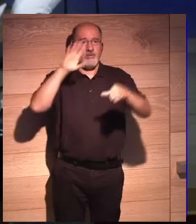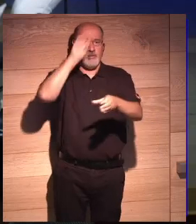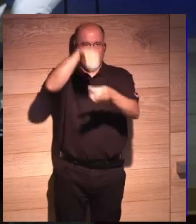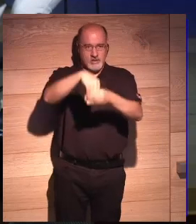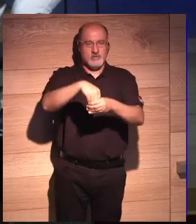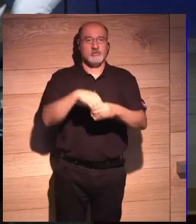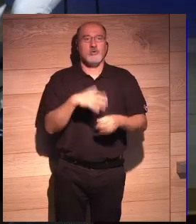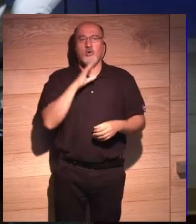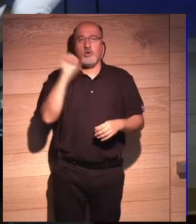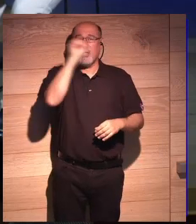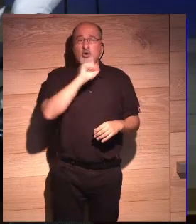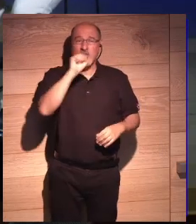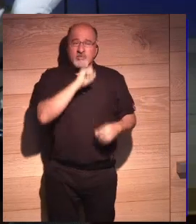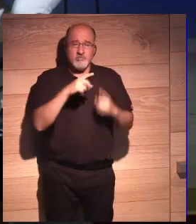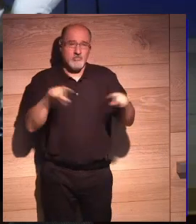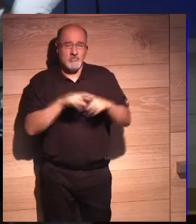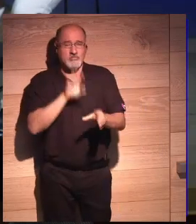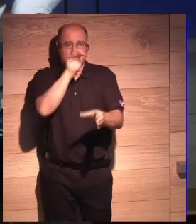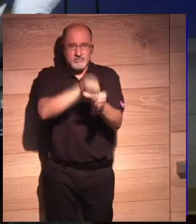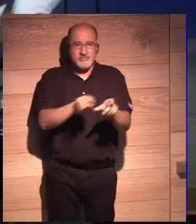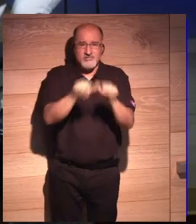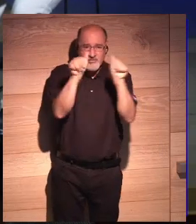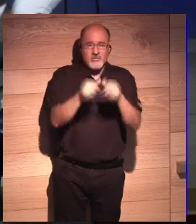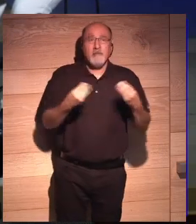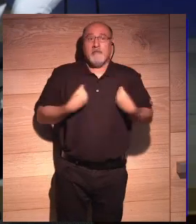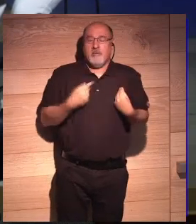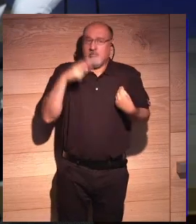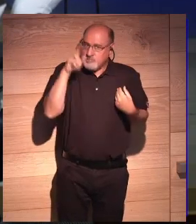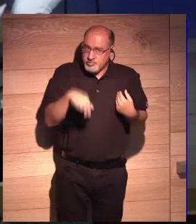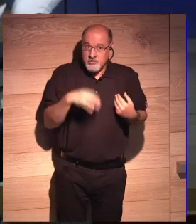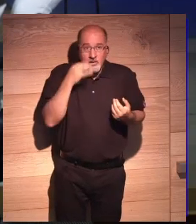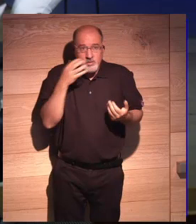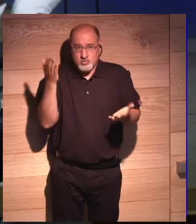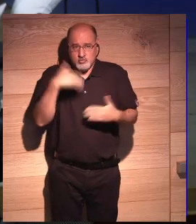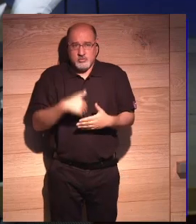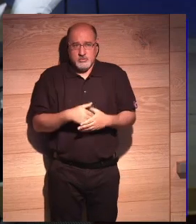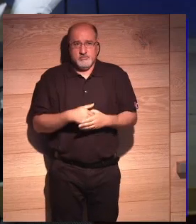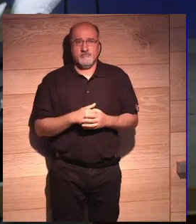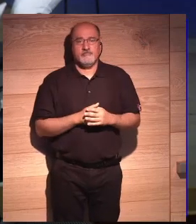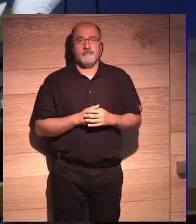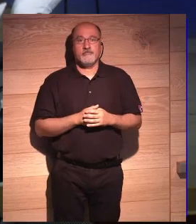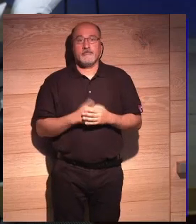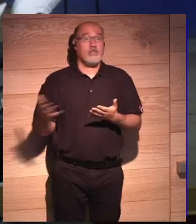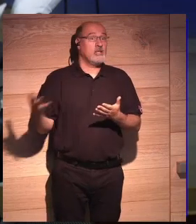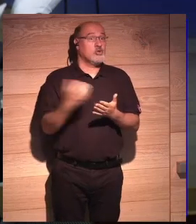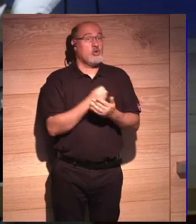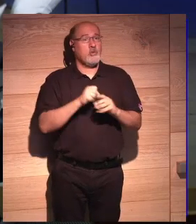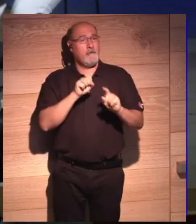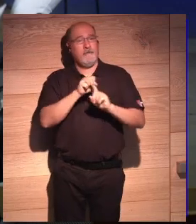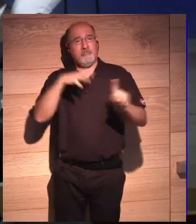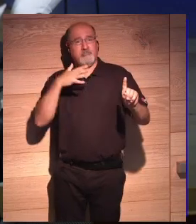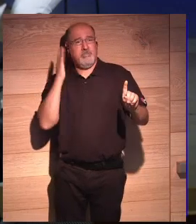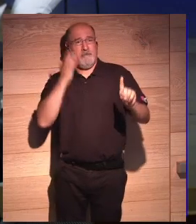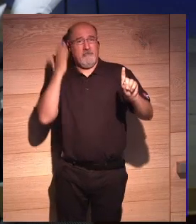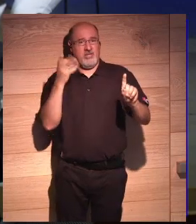part of the audience, you are part of the performance itself, and you can live it or experience it as if it was real and you were participating